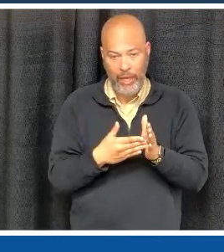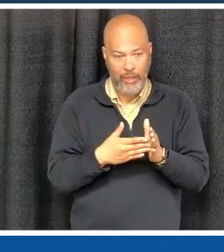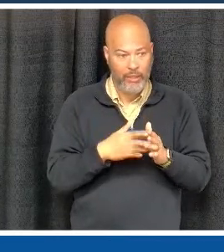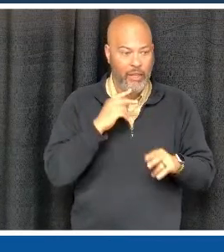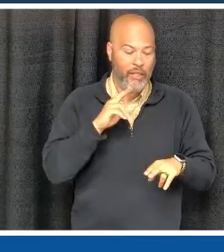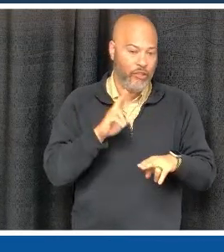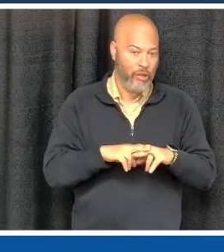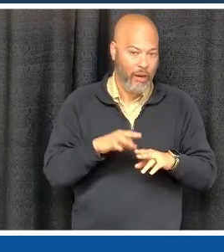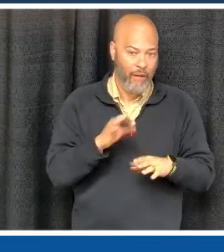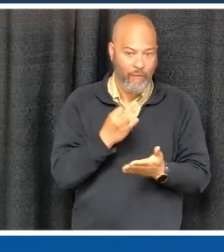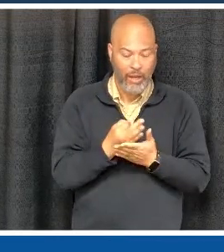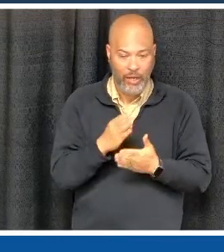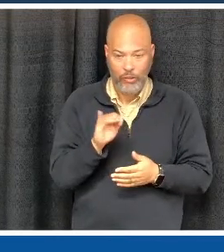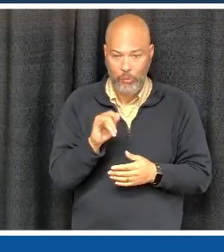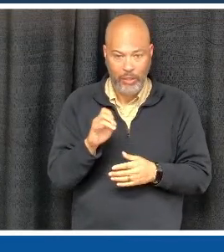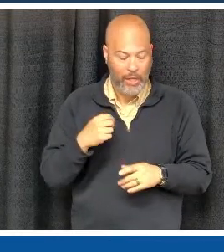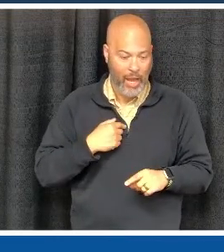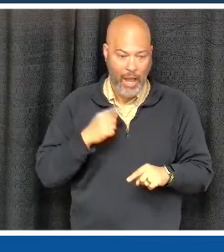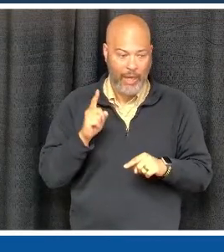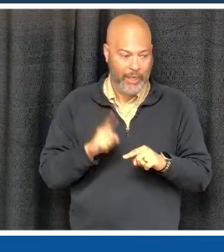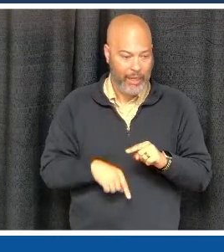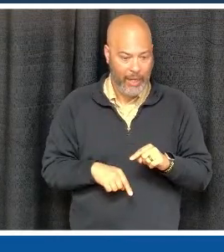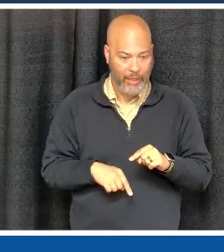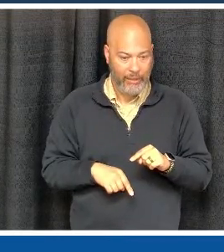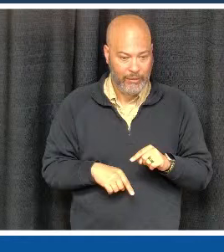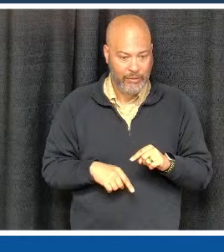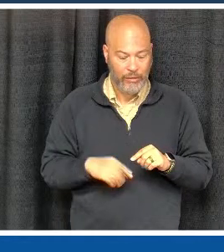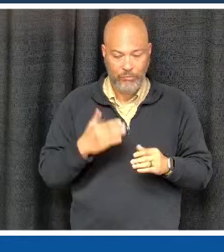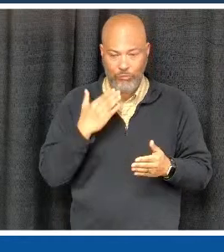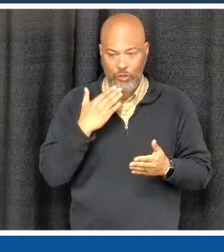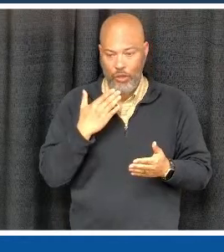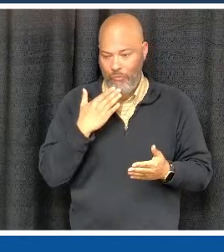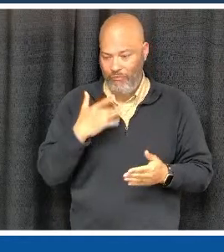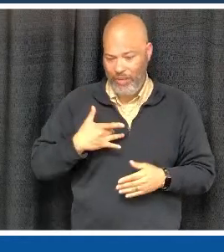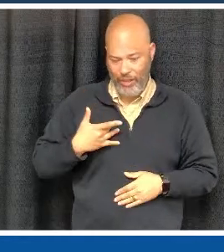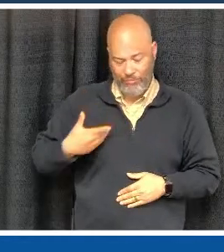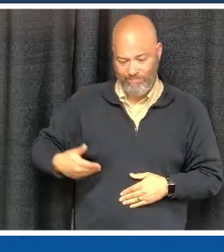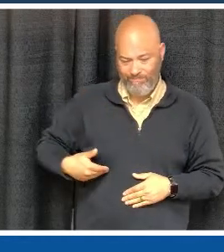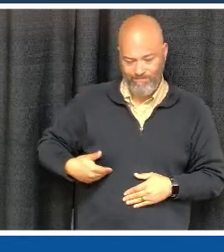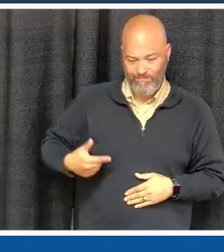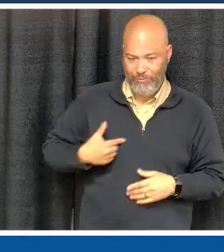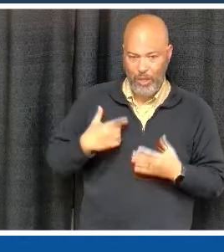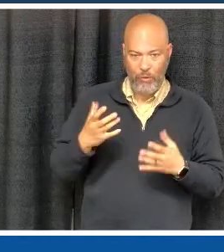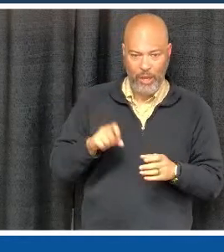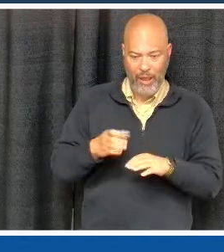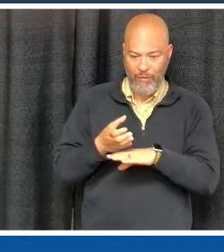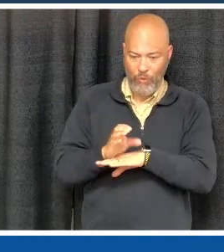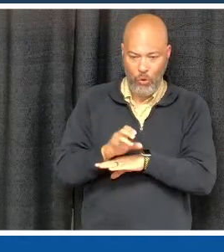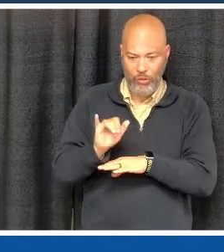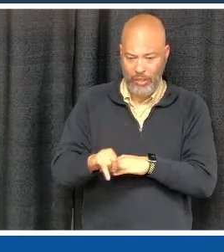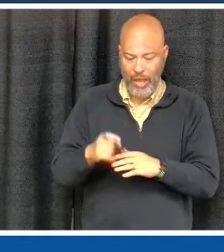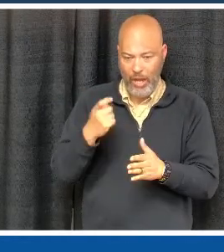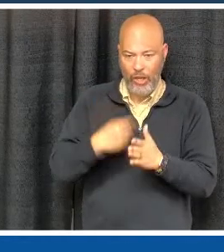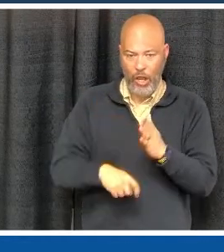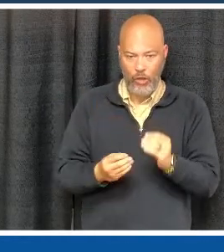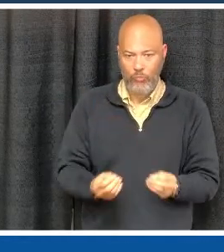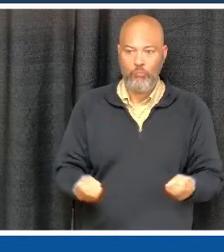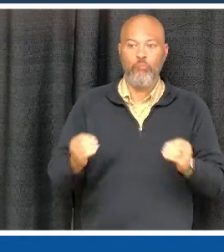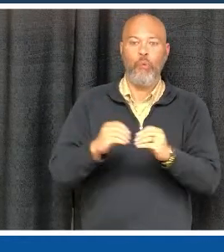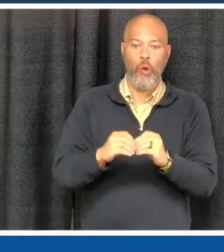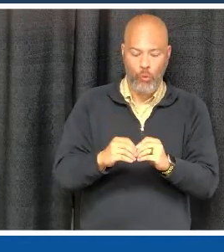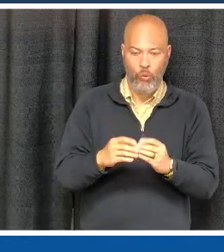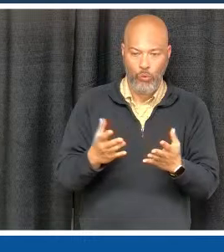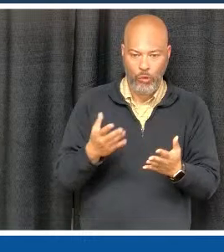Finance Committee, I cannot, in good conscience, say that we want to make these projects cost 2 to 3 times as